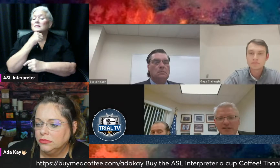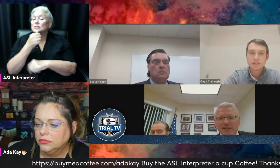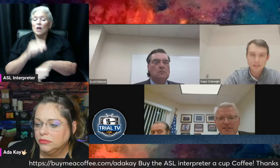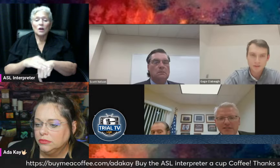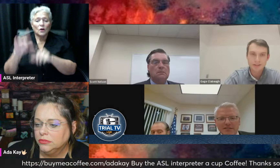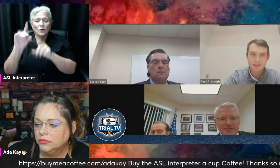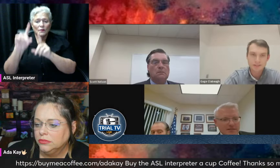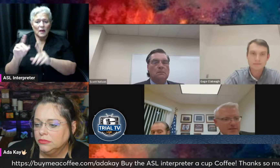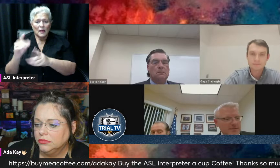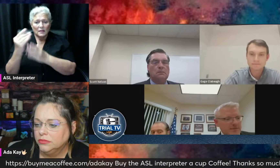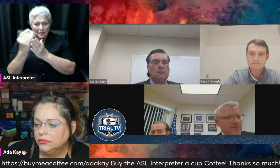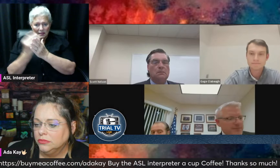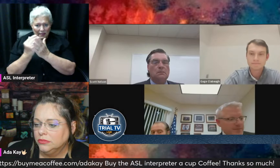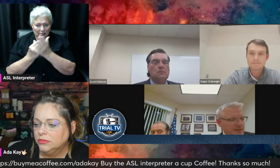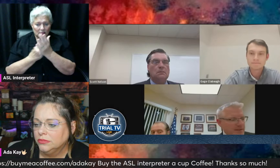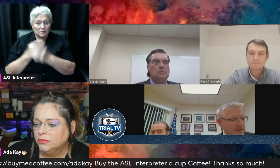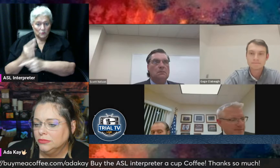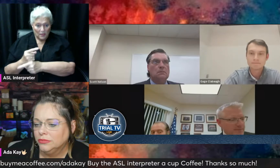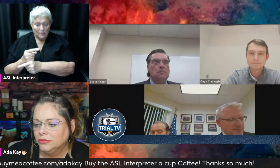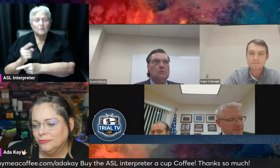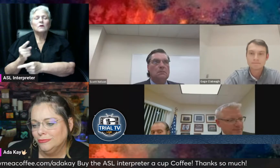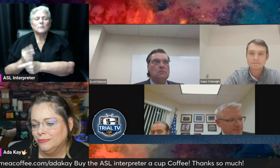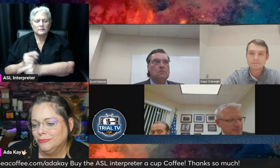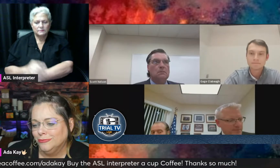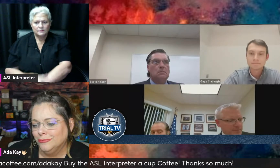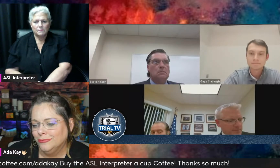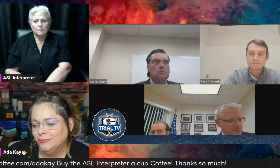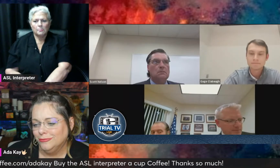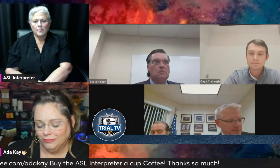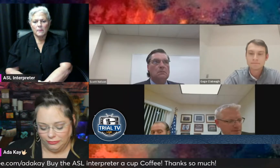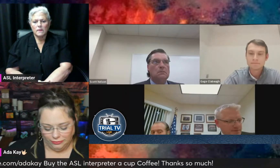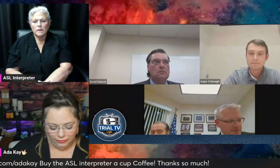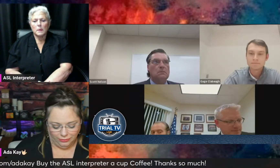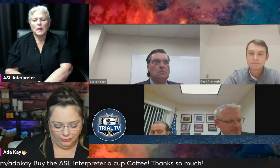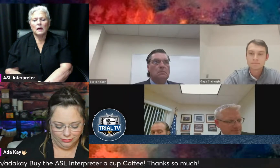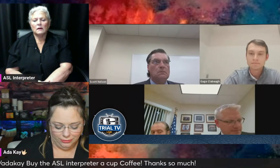correct? Correct. Yep. Yeah.